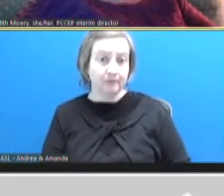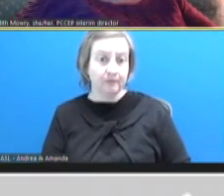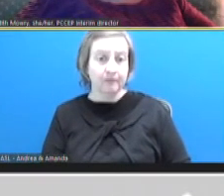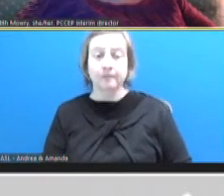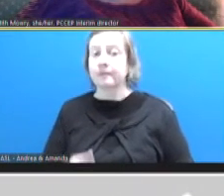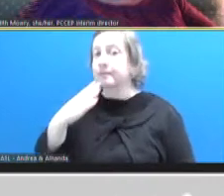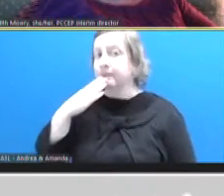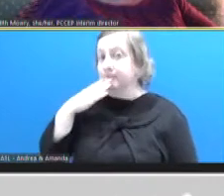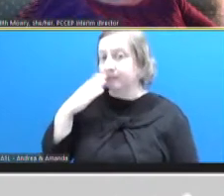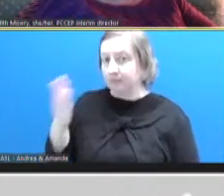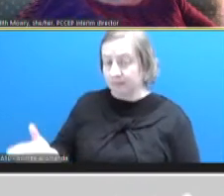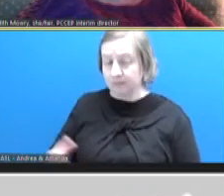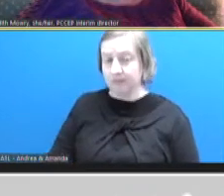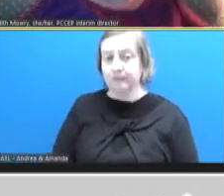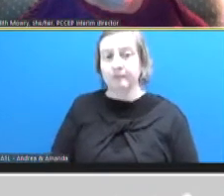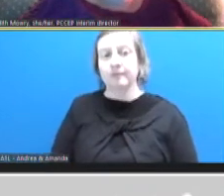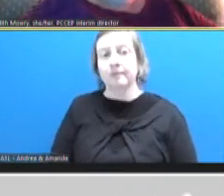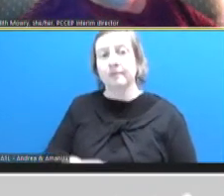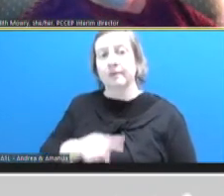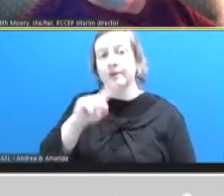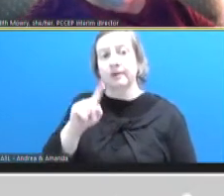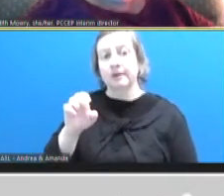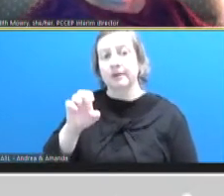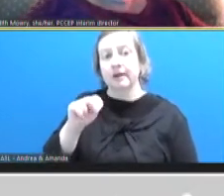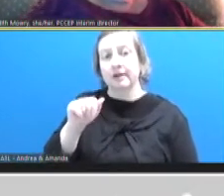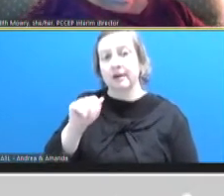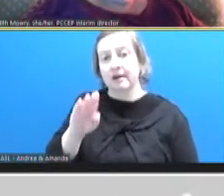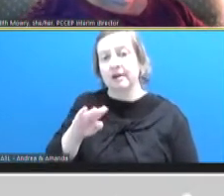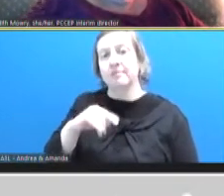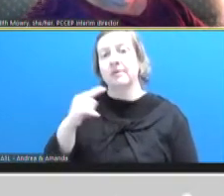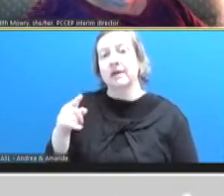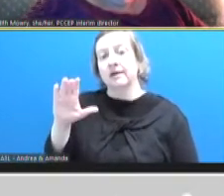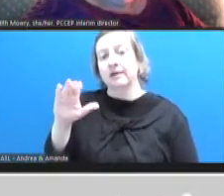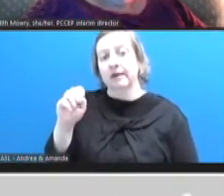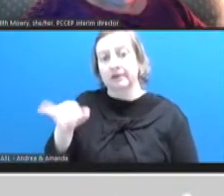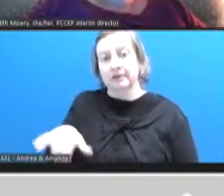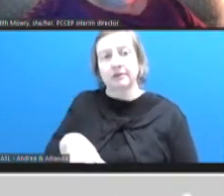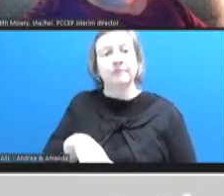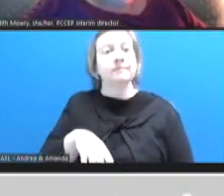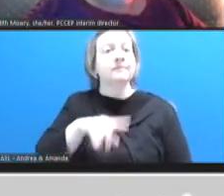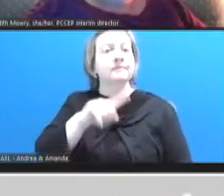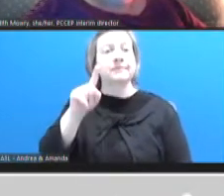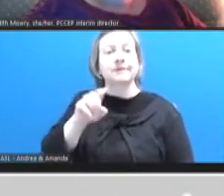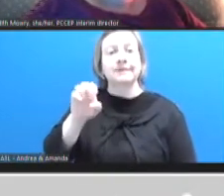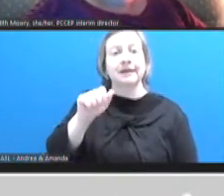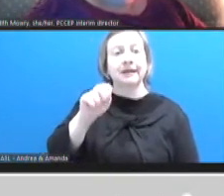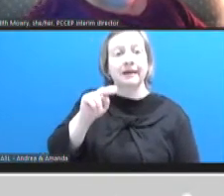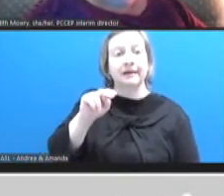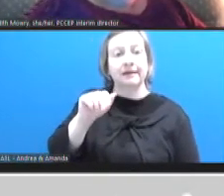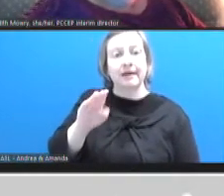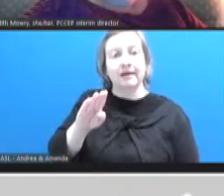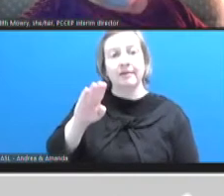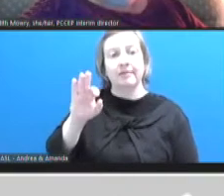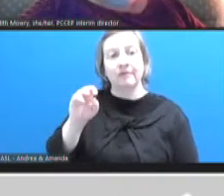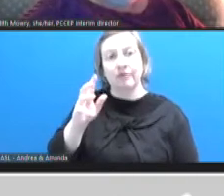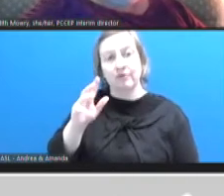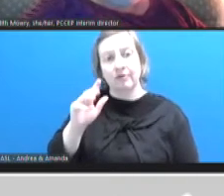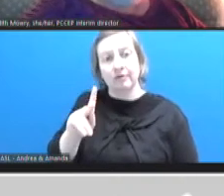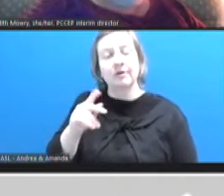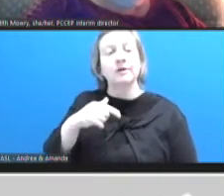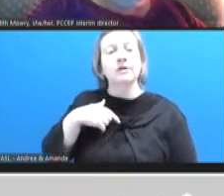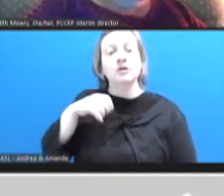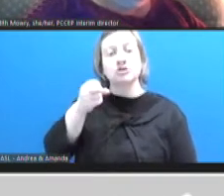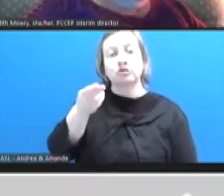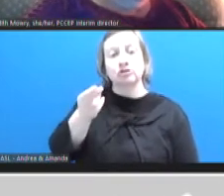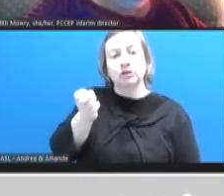Thank you. Zainab, then Casey. Thanks. Zainab Folk, she, her